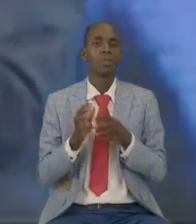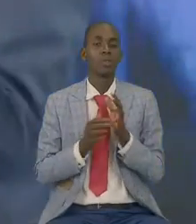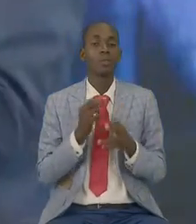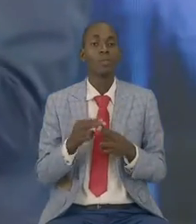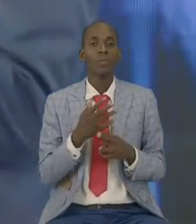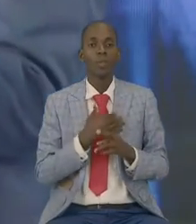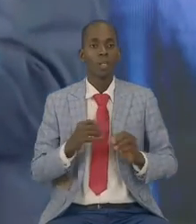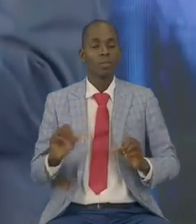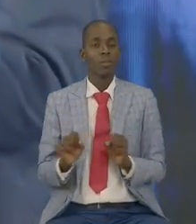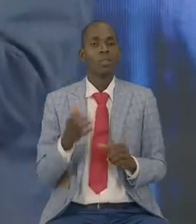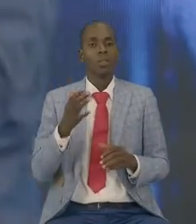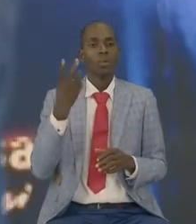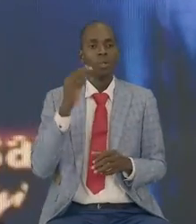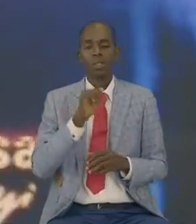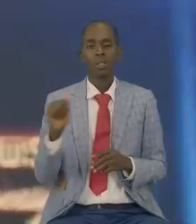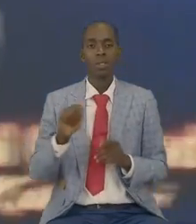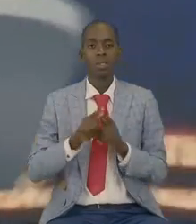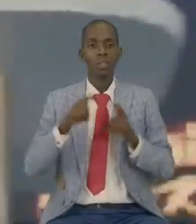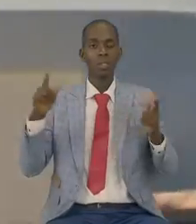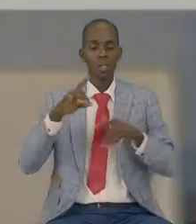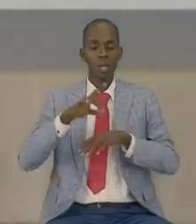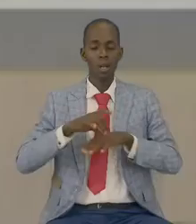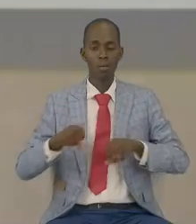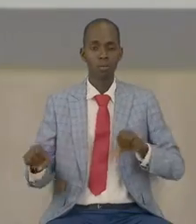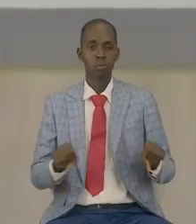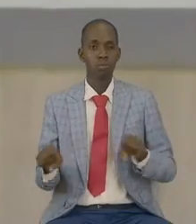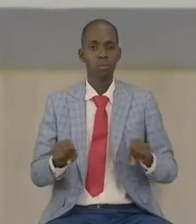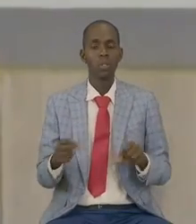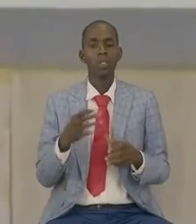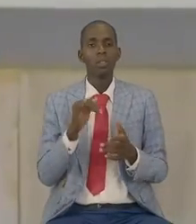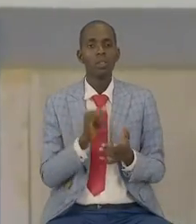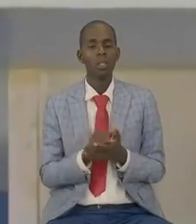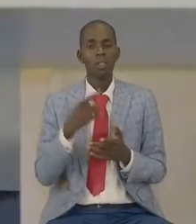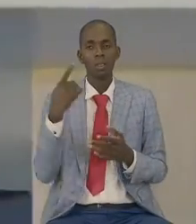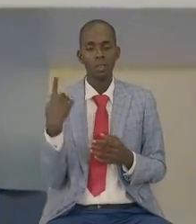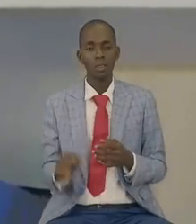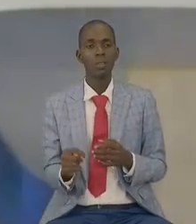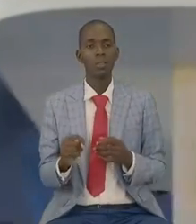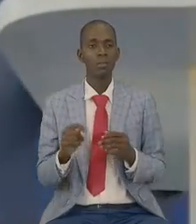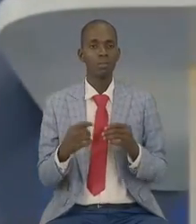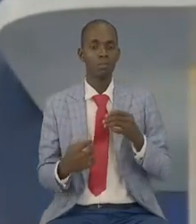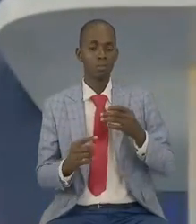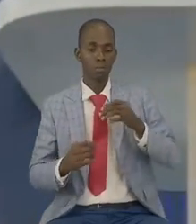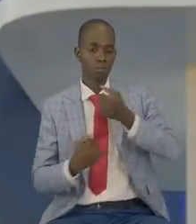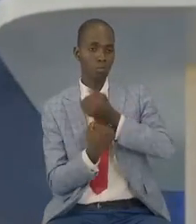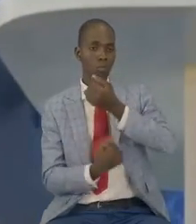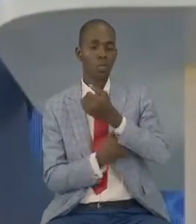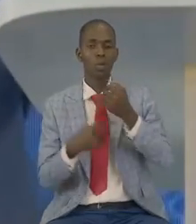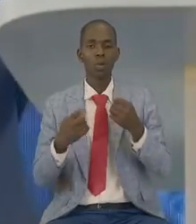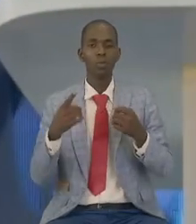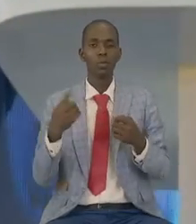a great earthquake, so that the foundations of the prison were shaken,